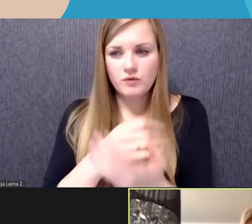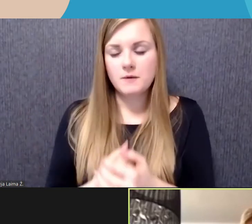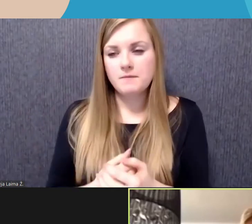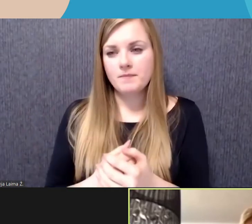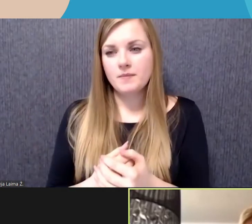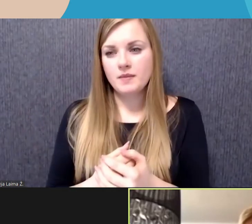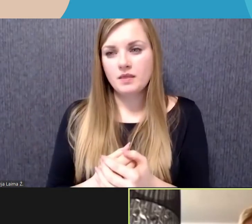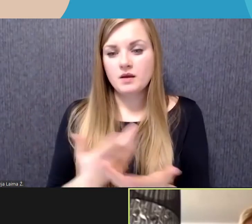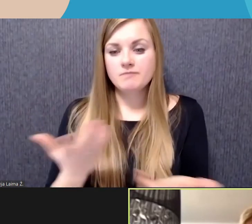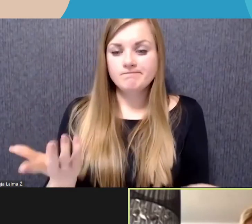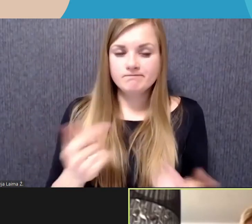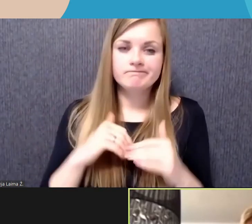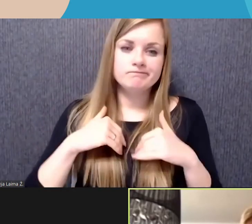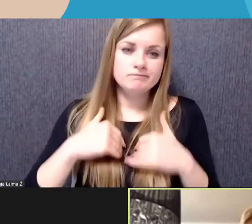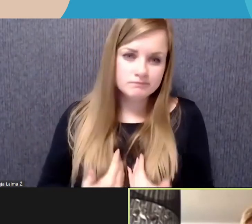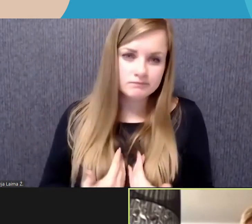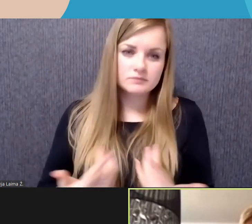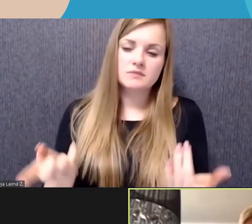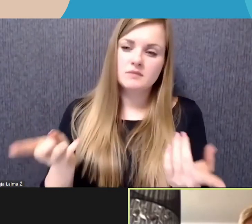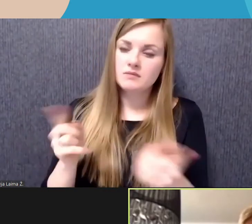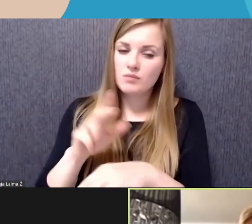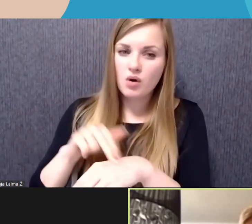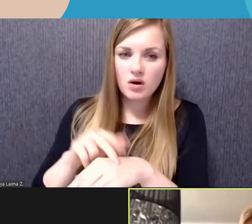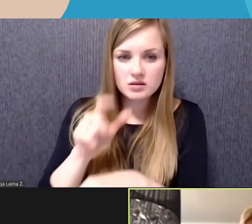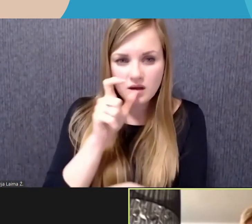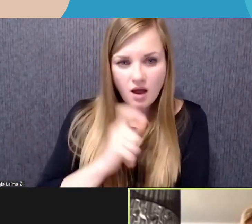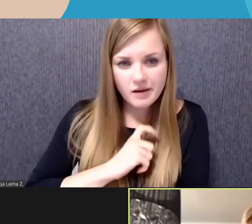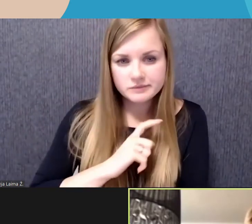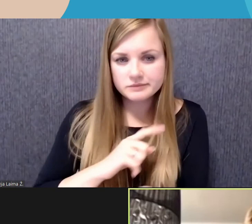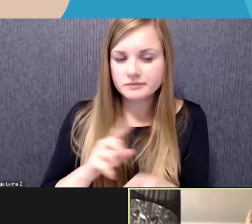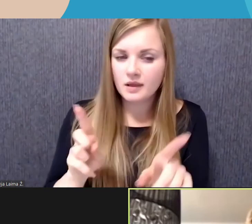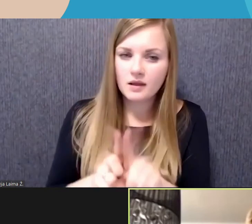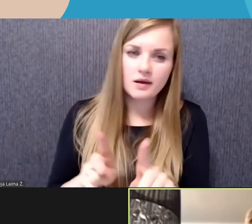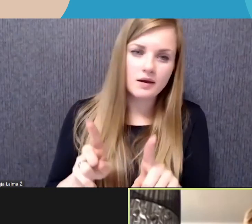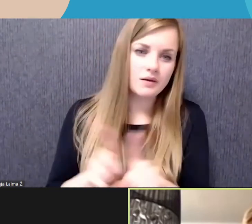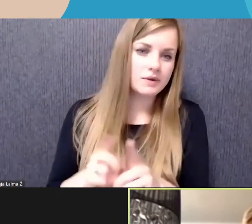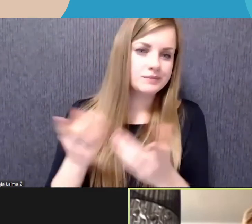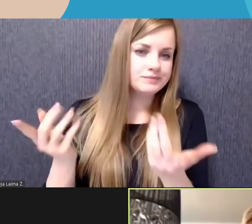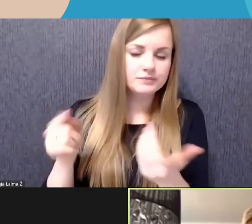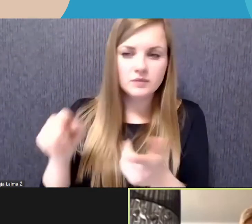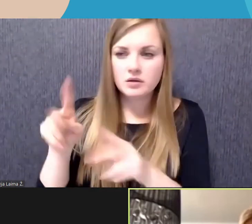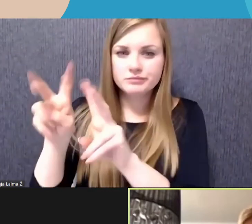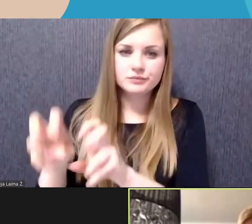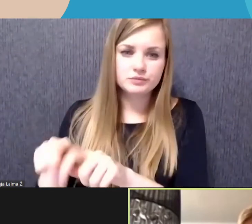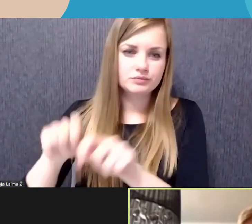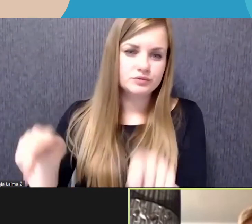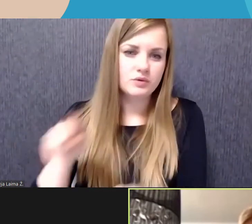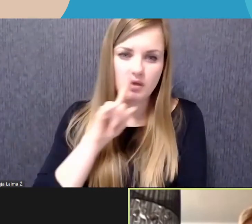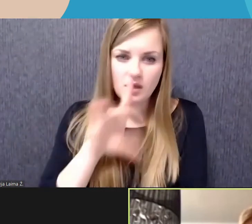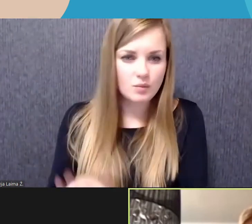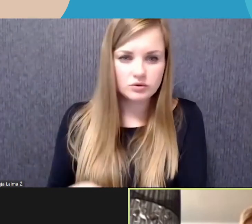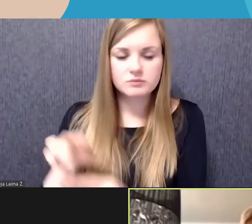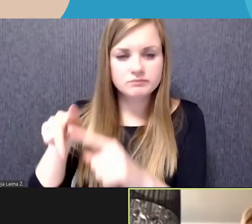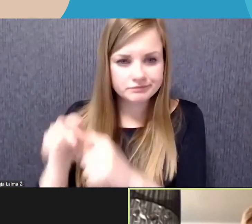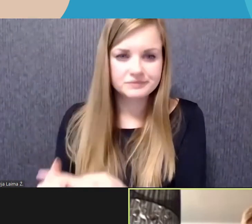And I was really disappointed because I have received exactly the same response, that